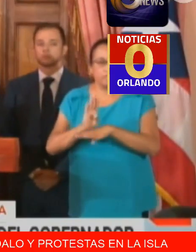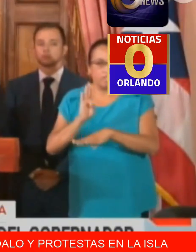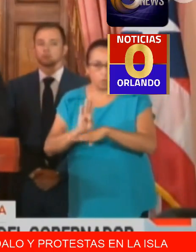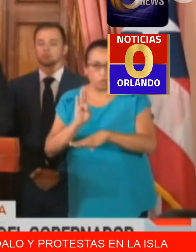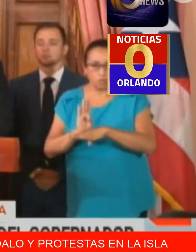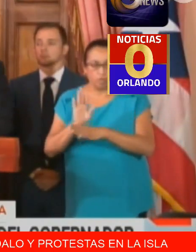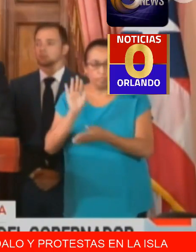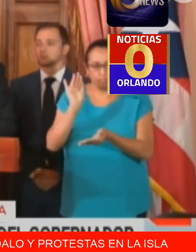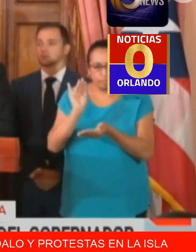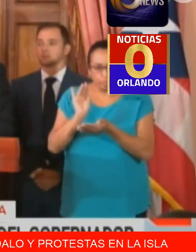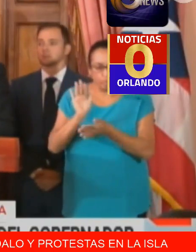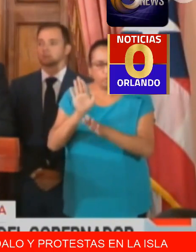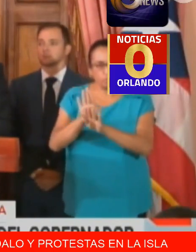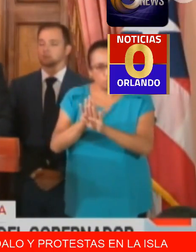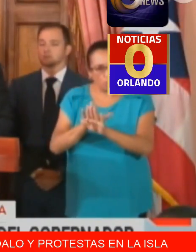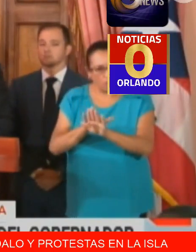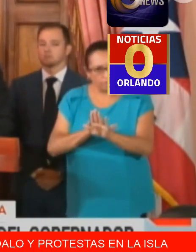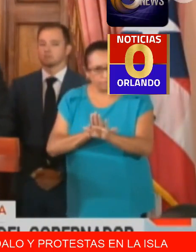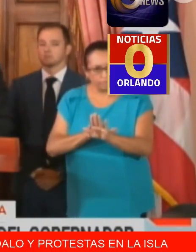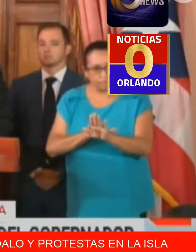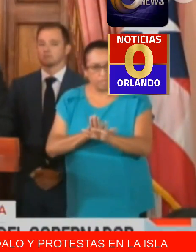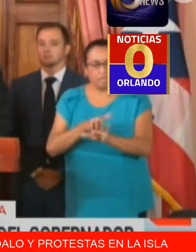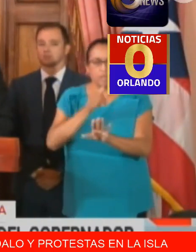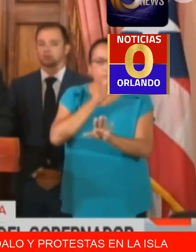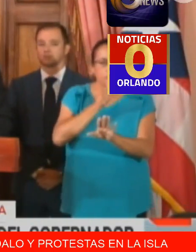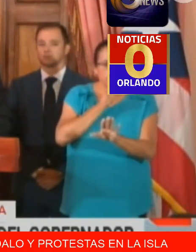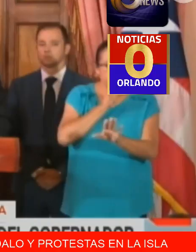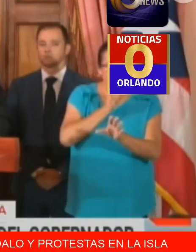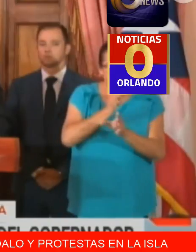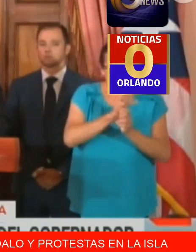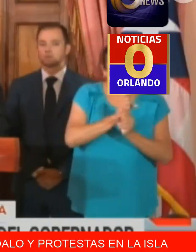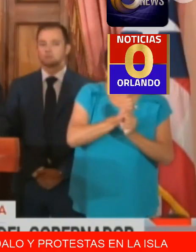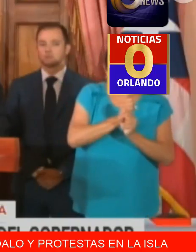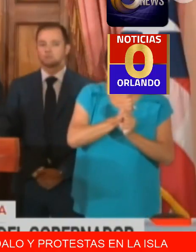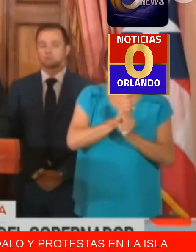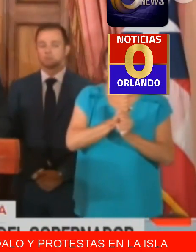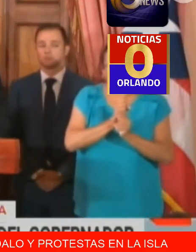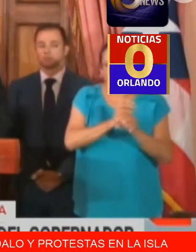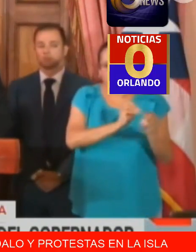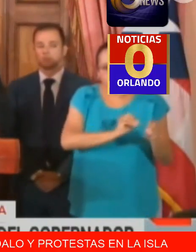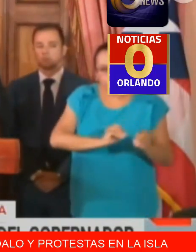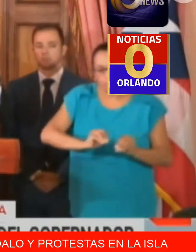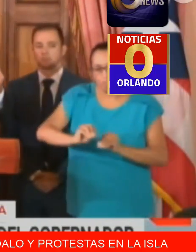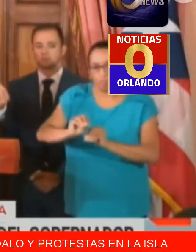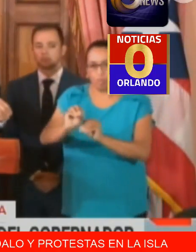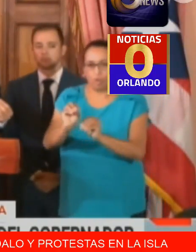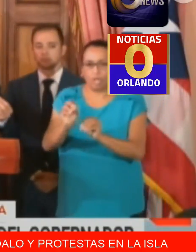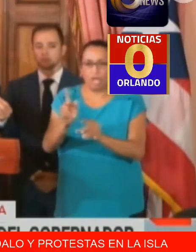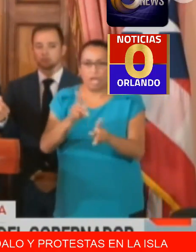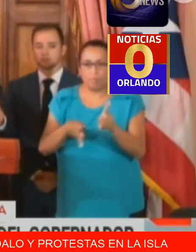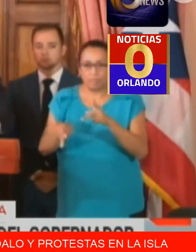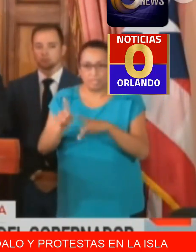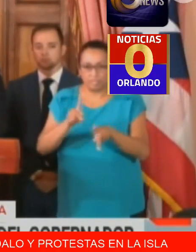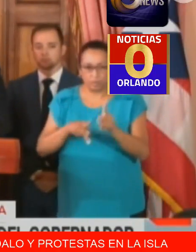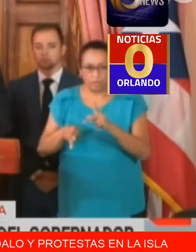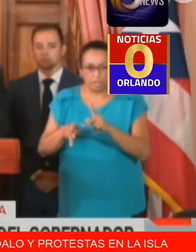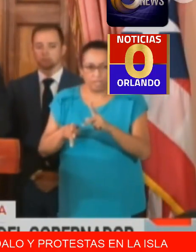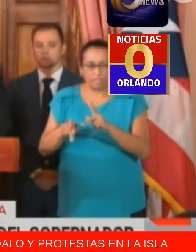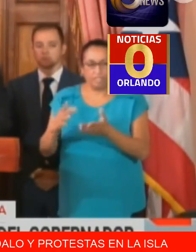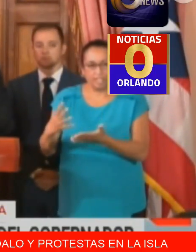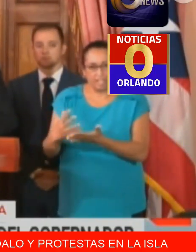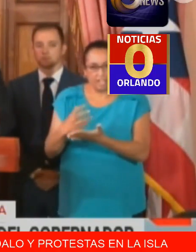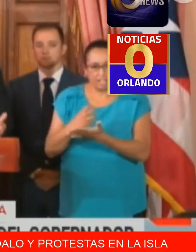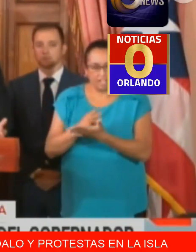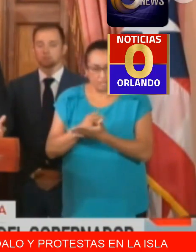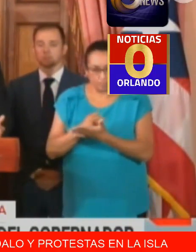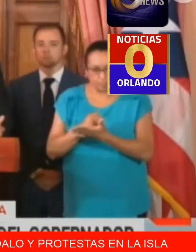down because we have private stakeholders that are moving, that people that have skin in the game and that are